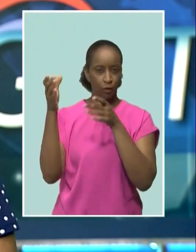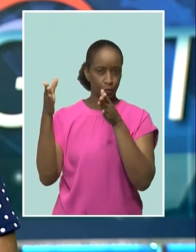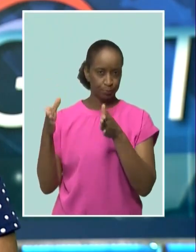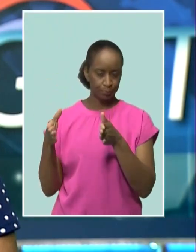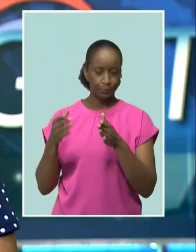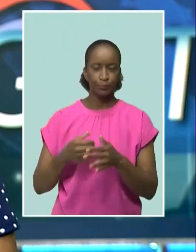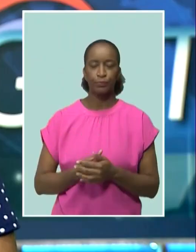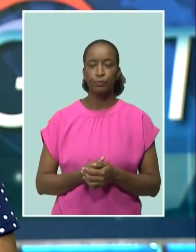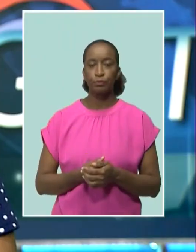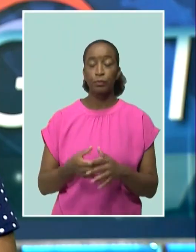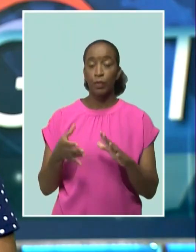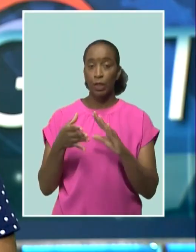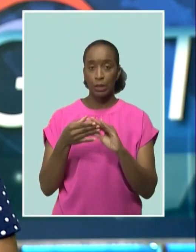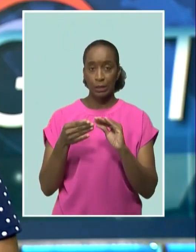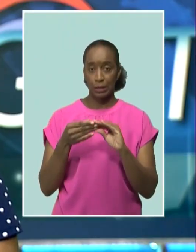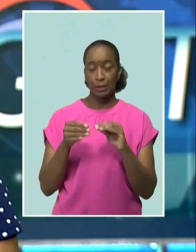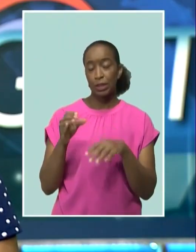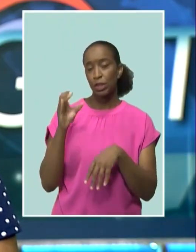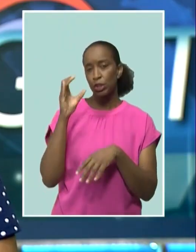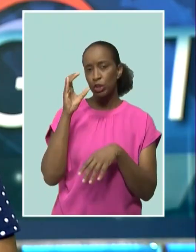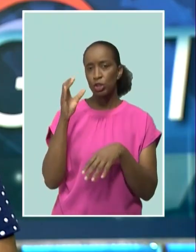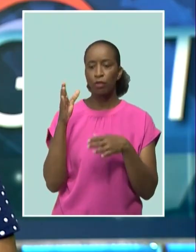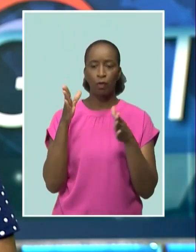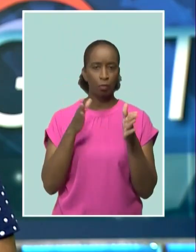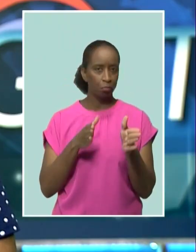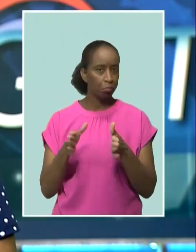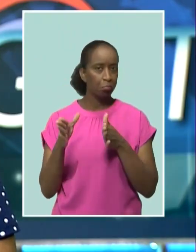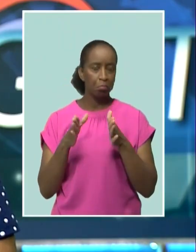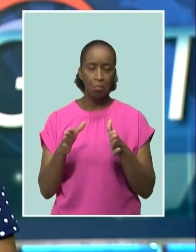Halut. He says his company has put contingency plans